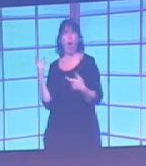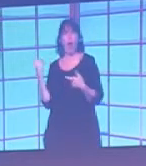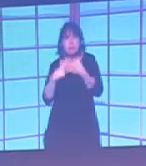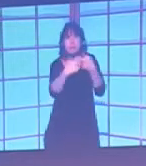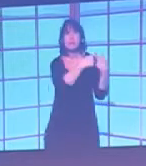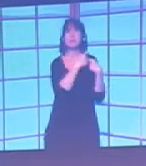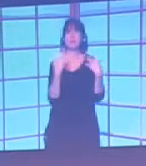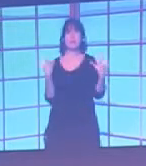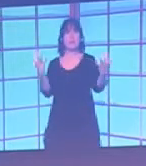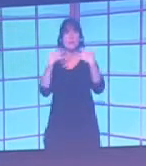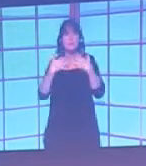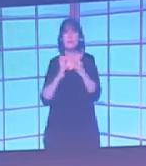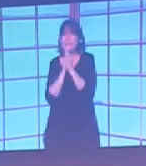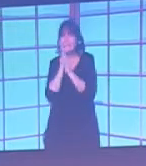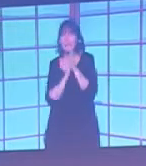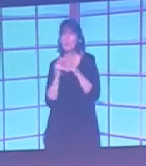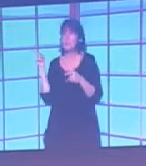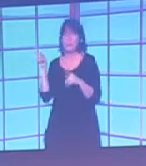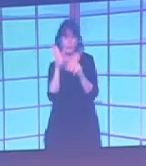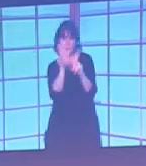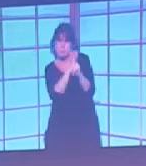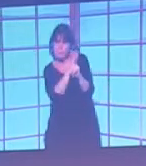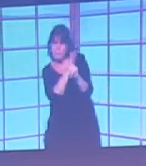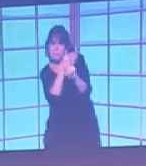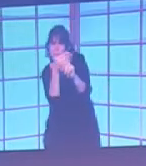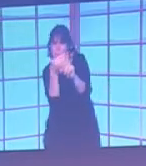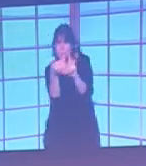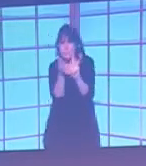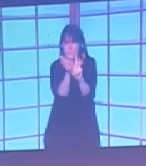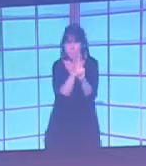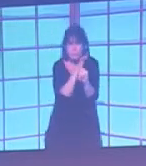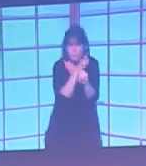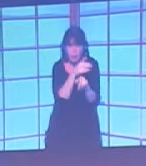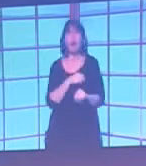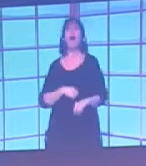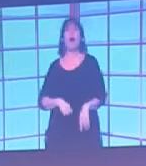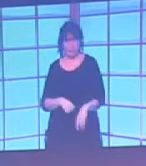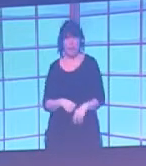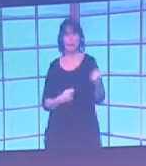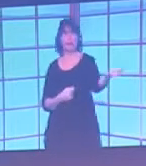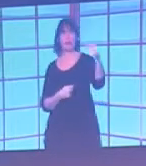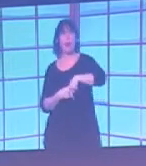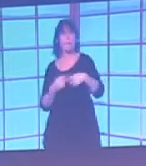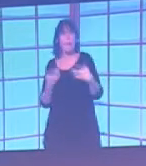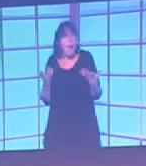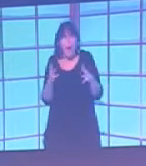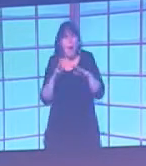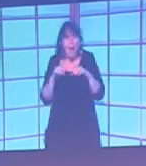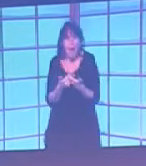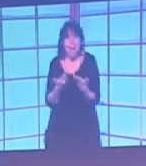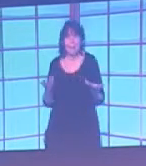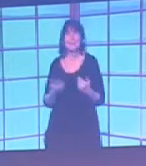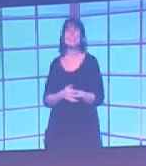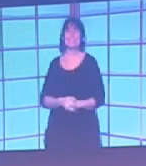is the persuasion for clubs to join you on this matter?